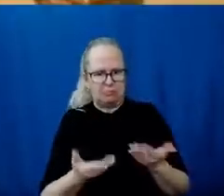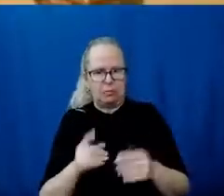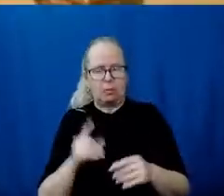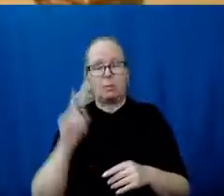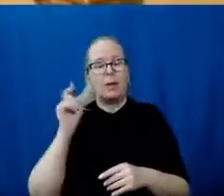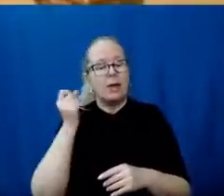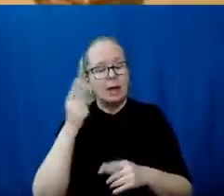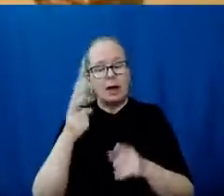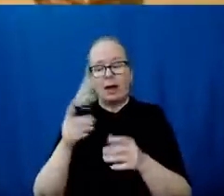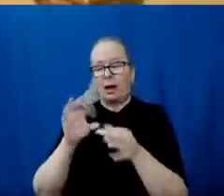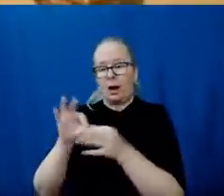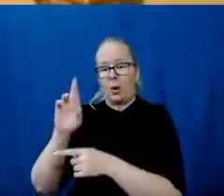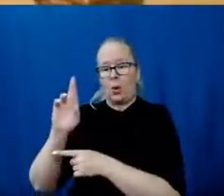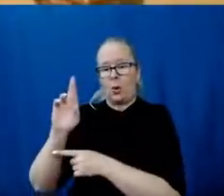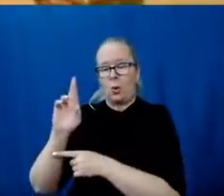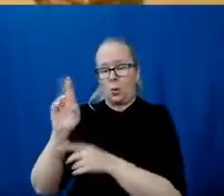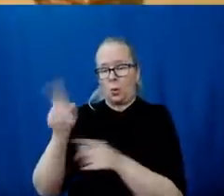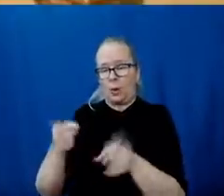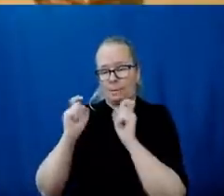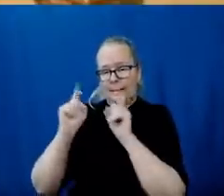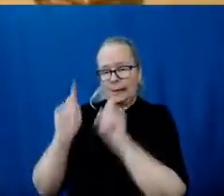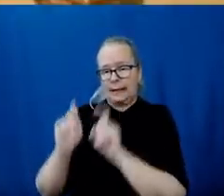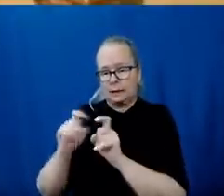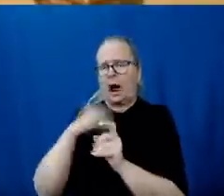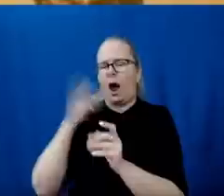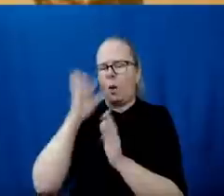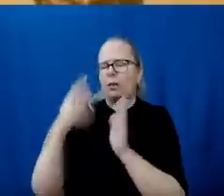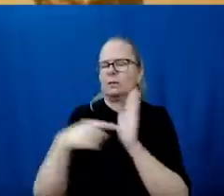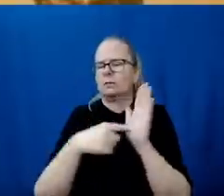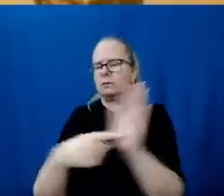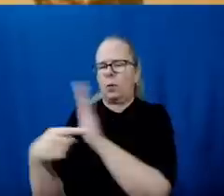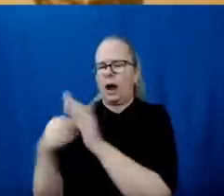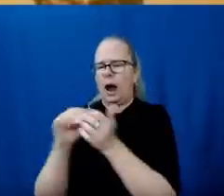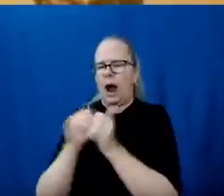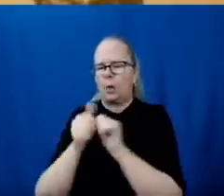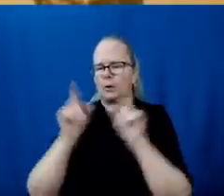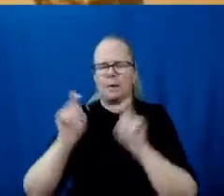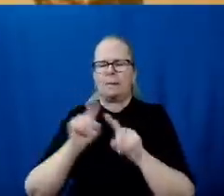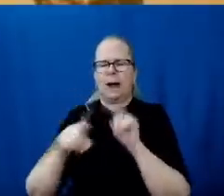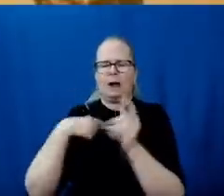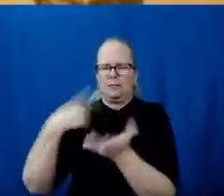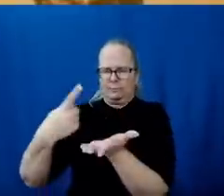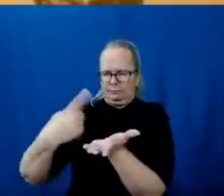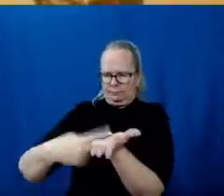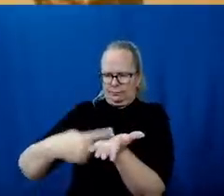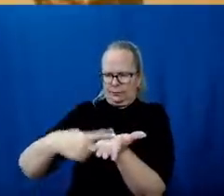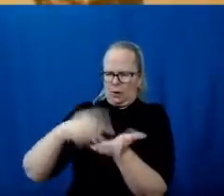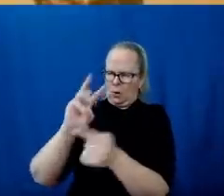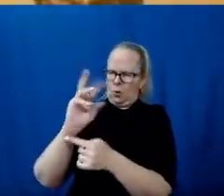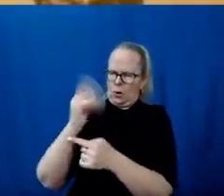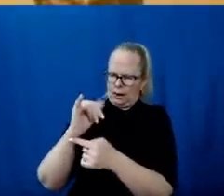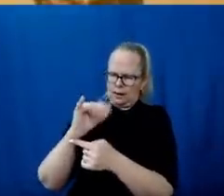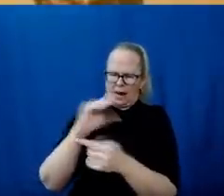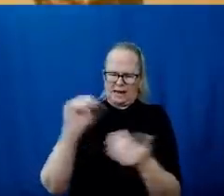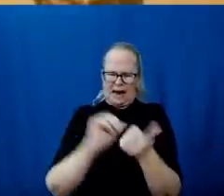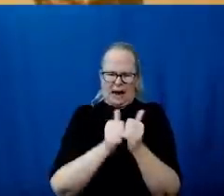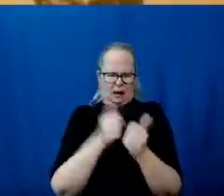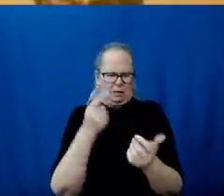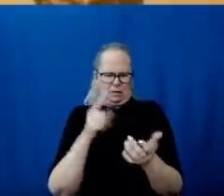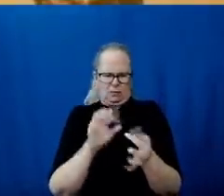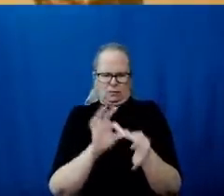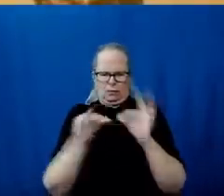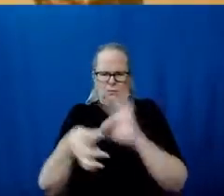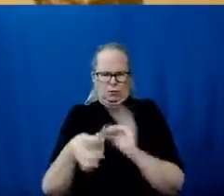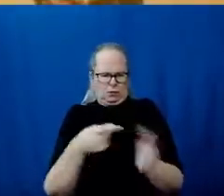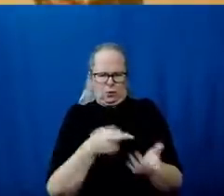So just a couple of pointers on rapid tests. I know we've had how to do it on this show before. Just a little bit about why